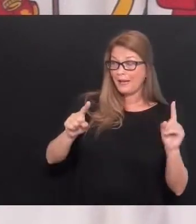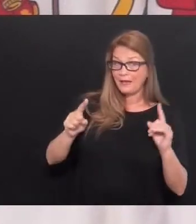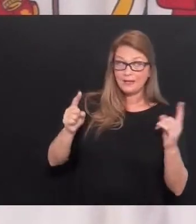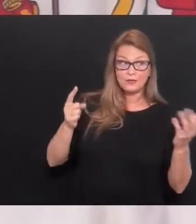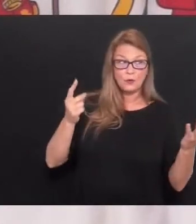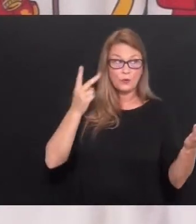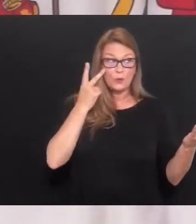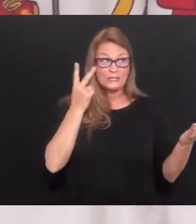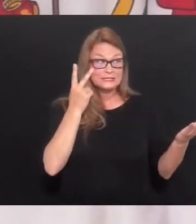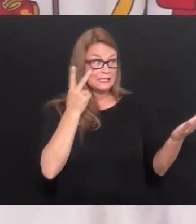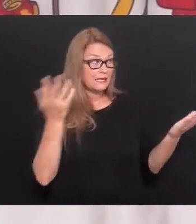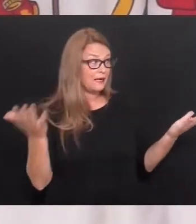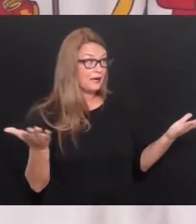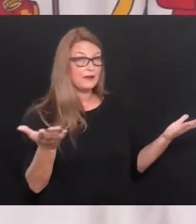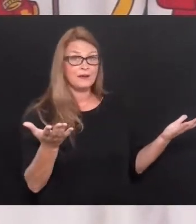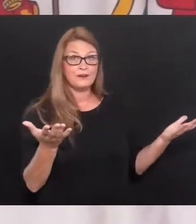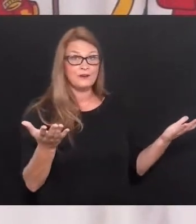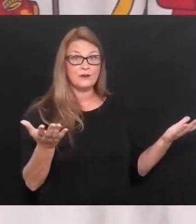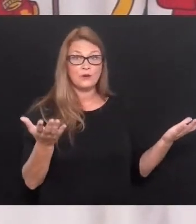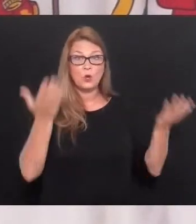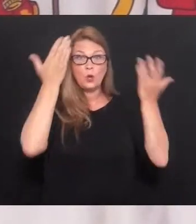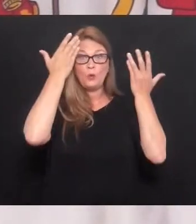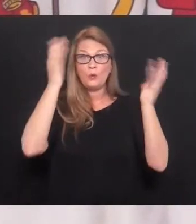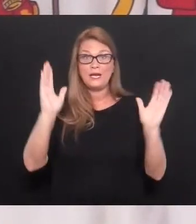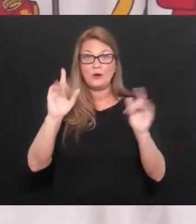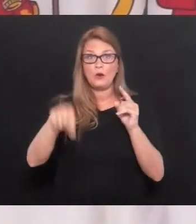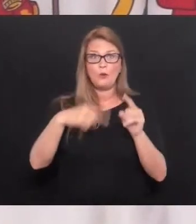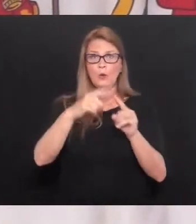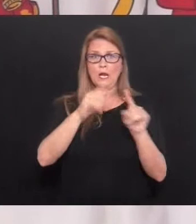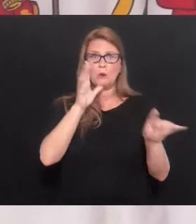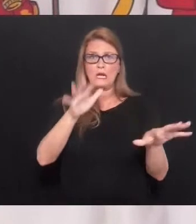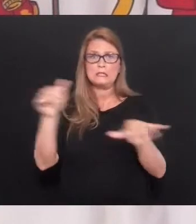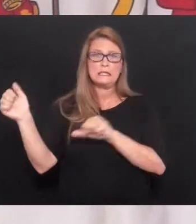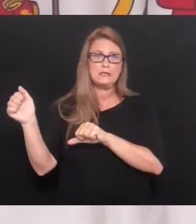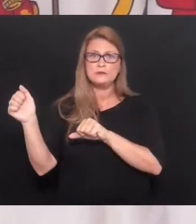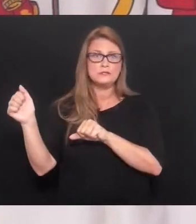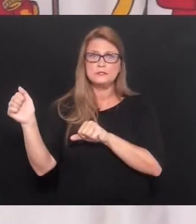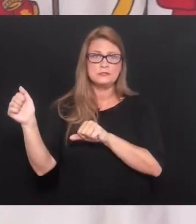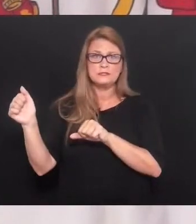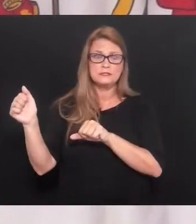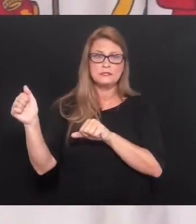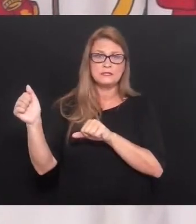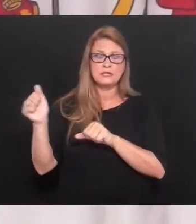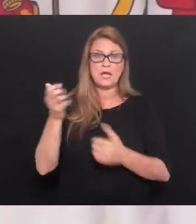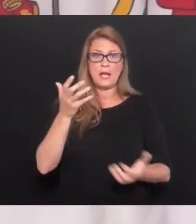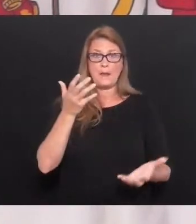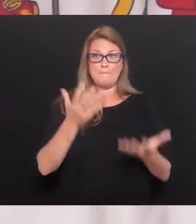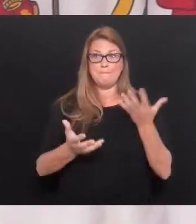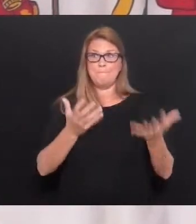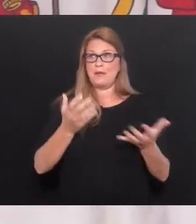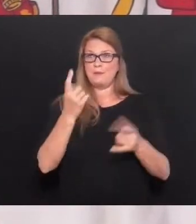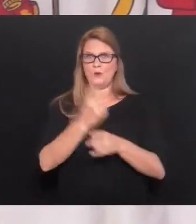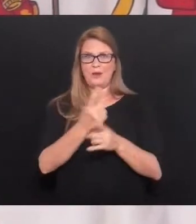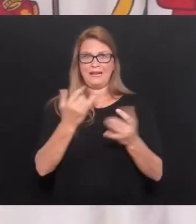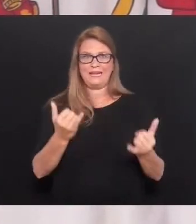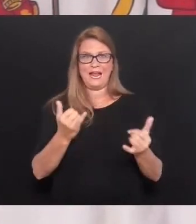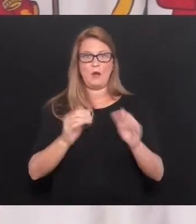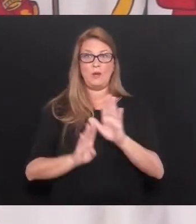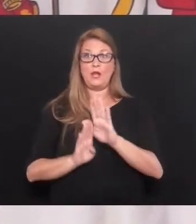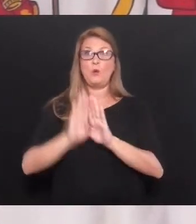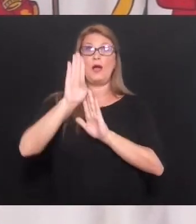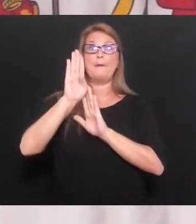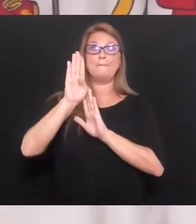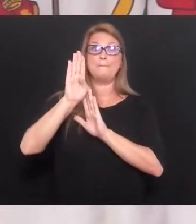be honest. We don't know. And maybe this is like a stock move where you have one big slash